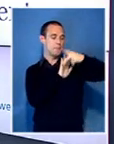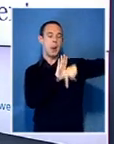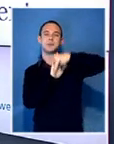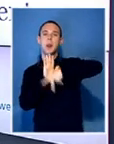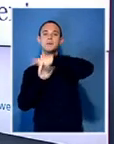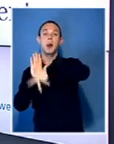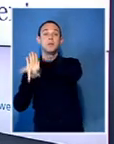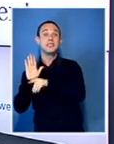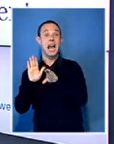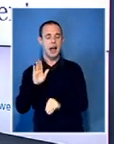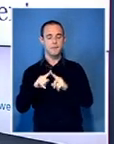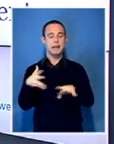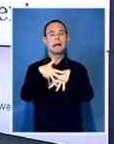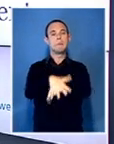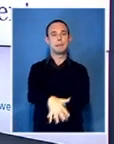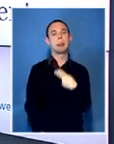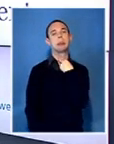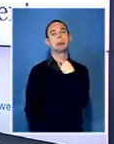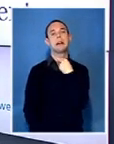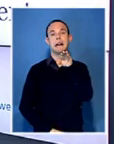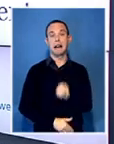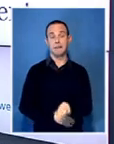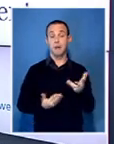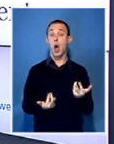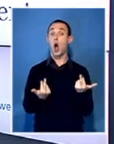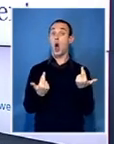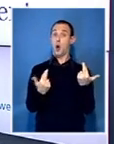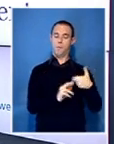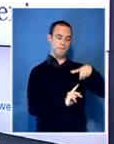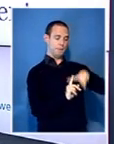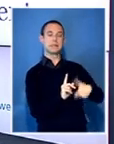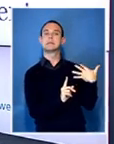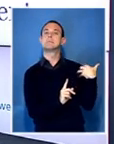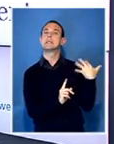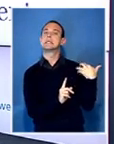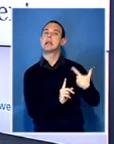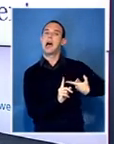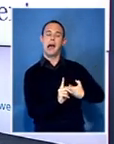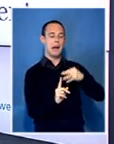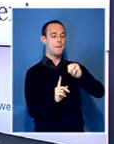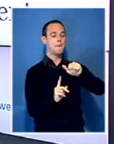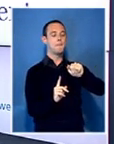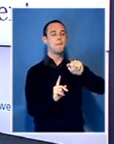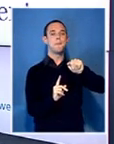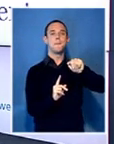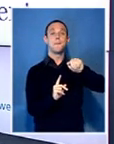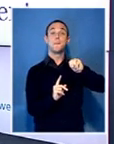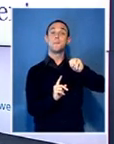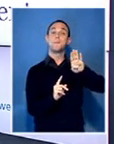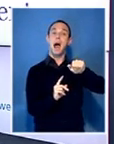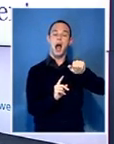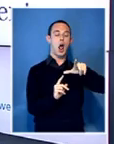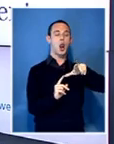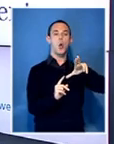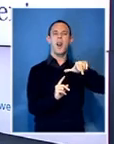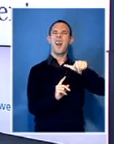things that come out in terms of these reports. But hopefully we will get to the sports minister sometime to come and speak of that. How do they implement some of the measures that